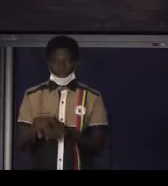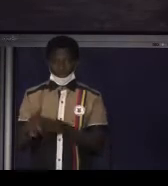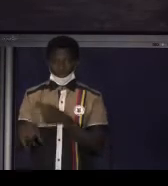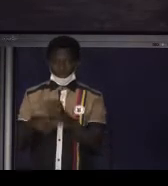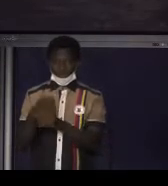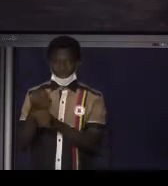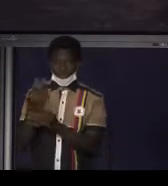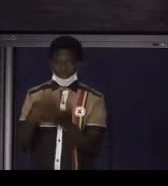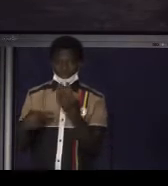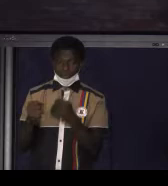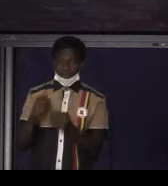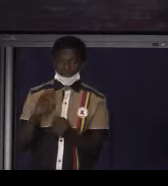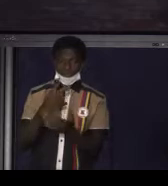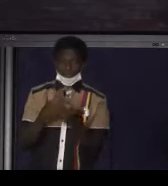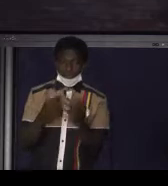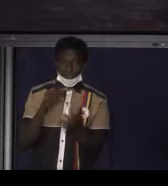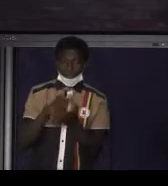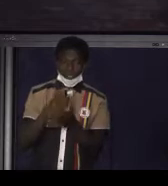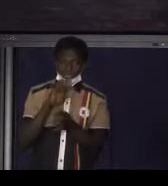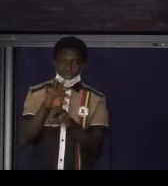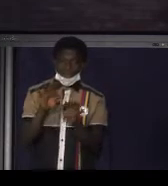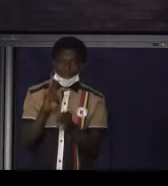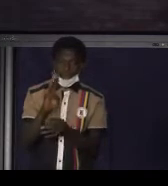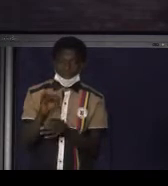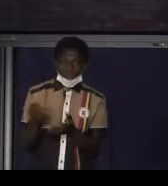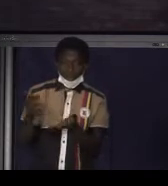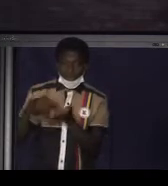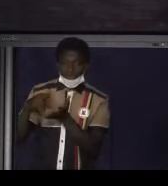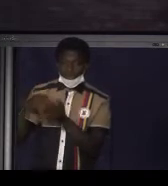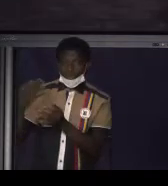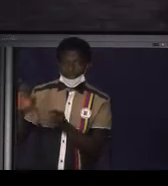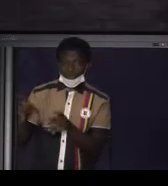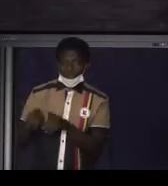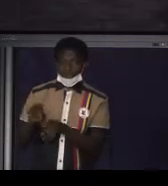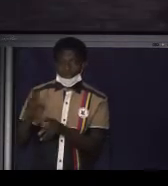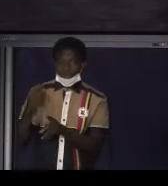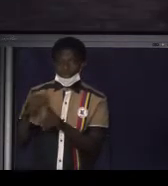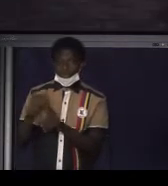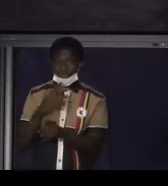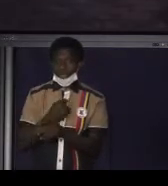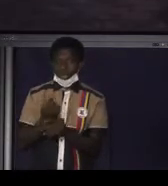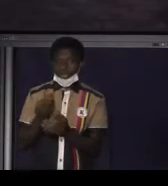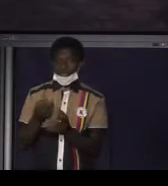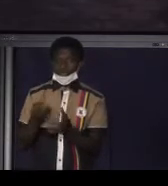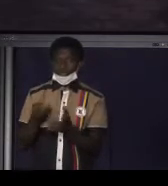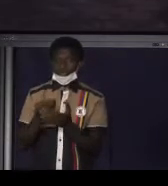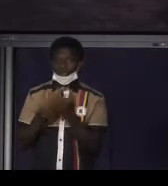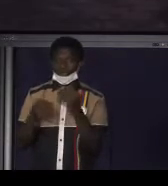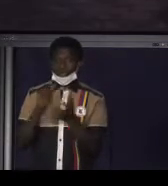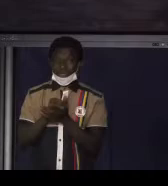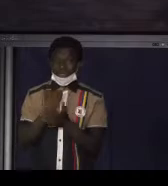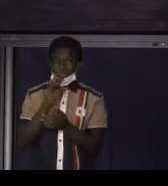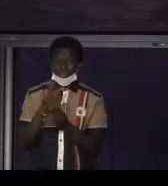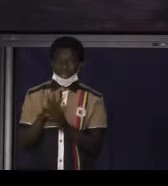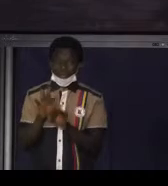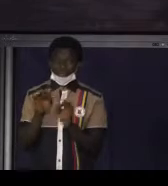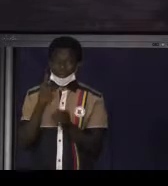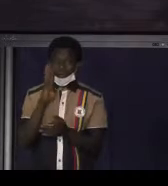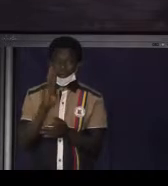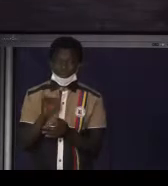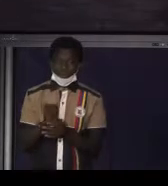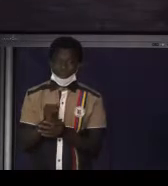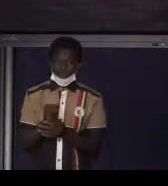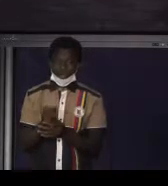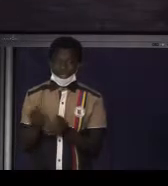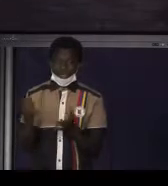of doubles. Doubles that are formed by repetition of same words and doubles that are formed by